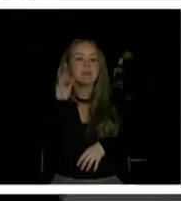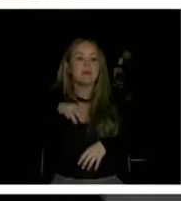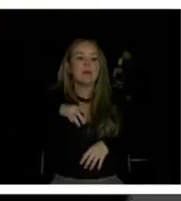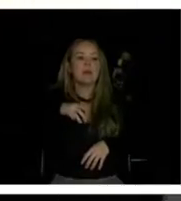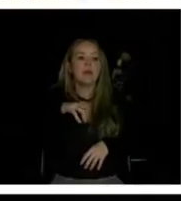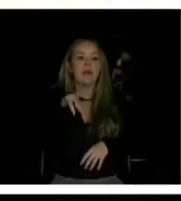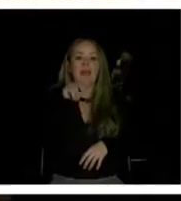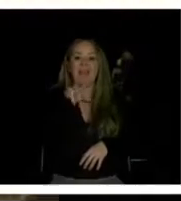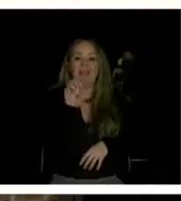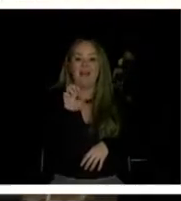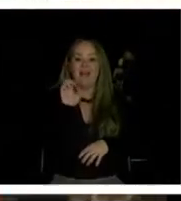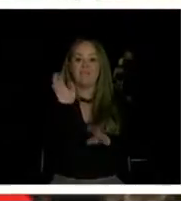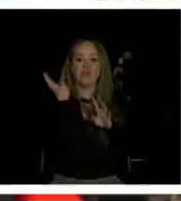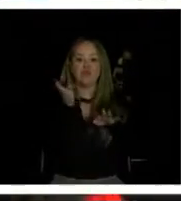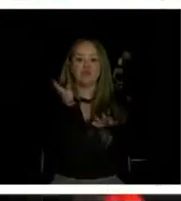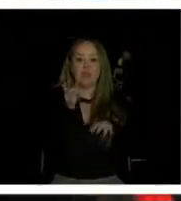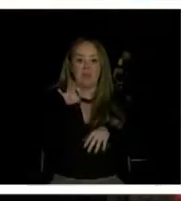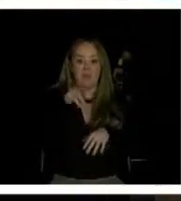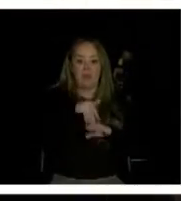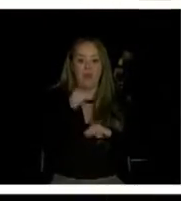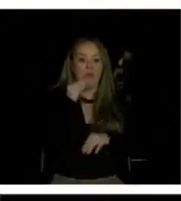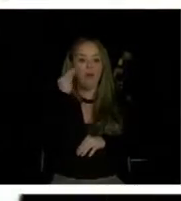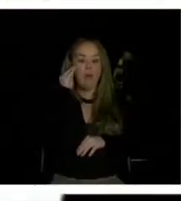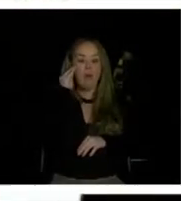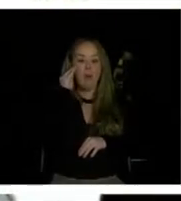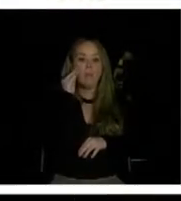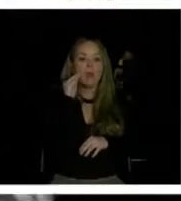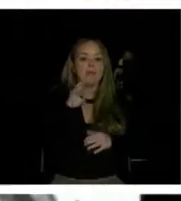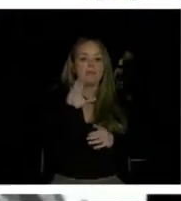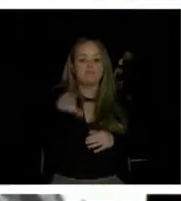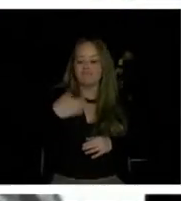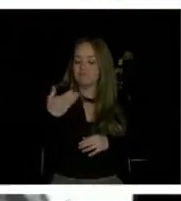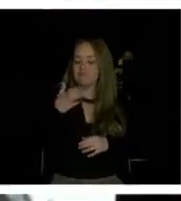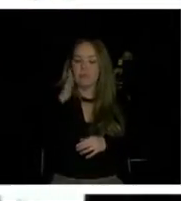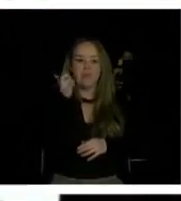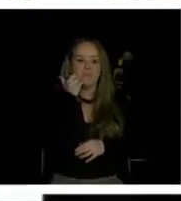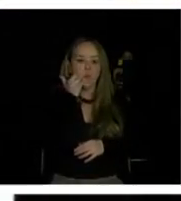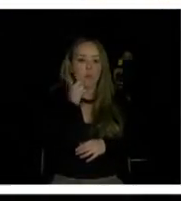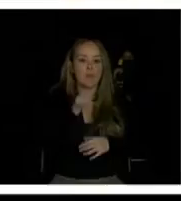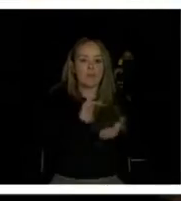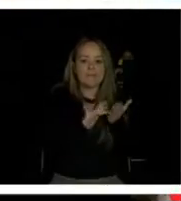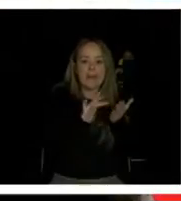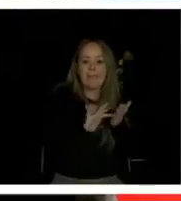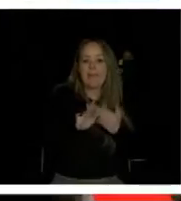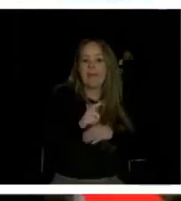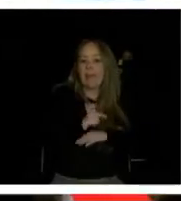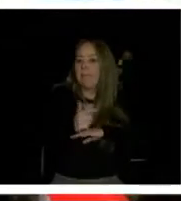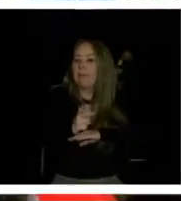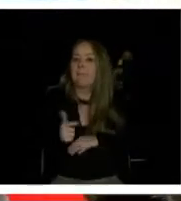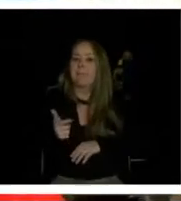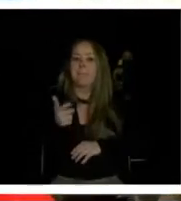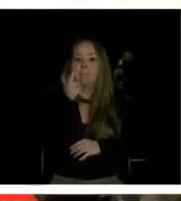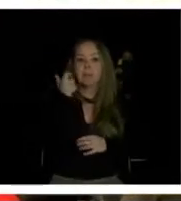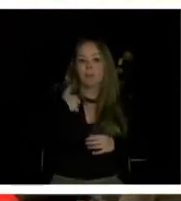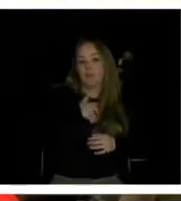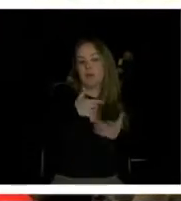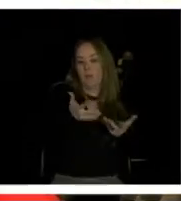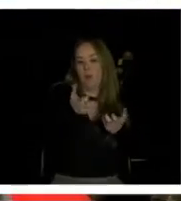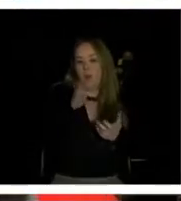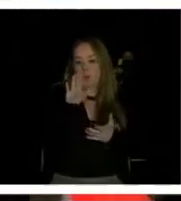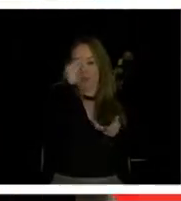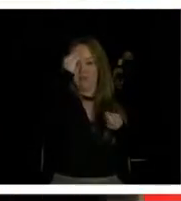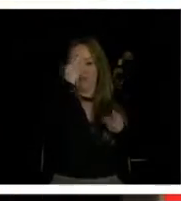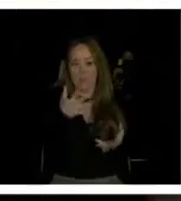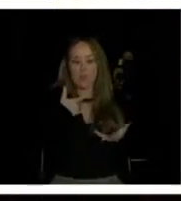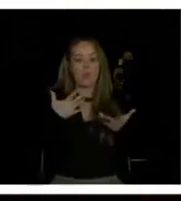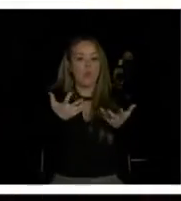via live stream, again, if you're at home, pull out your phones, pull out your tablet, pull out your laptop, because we want your